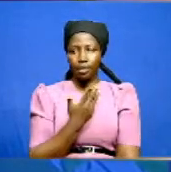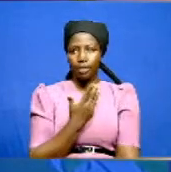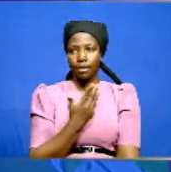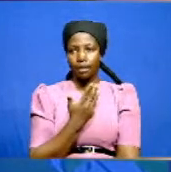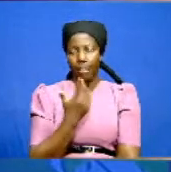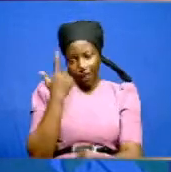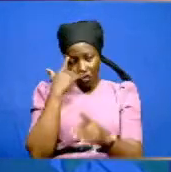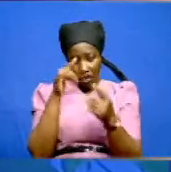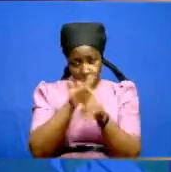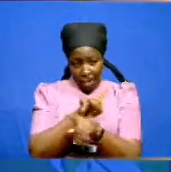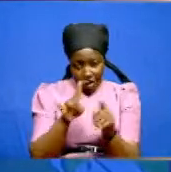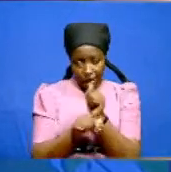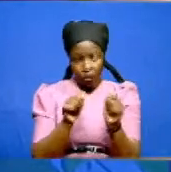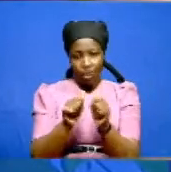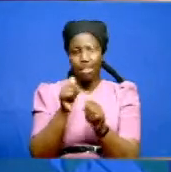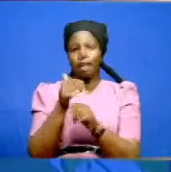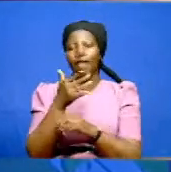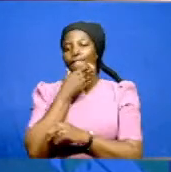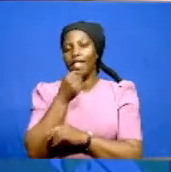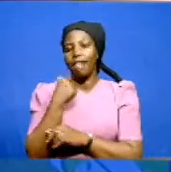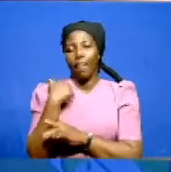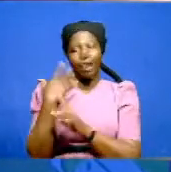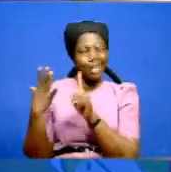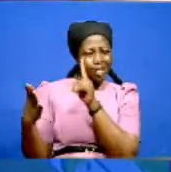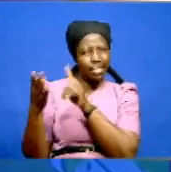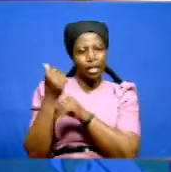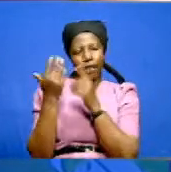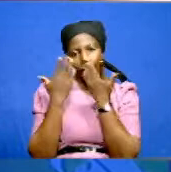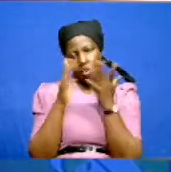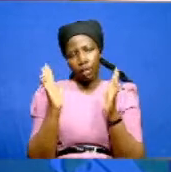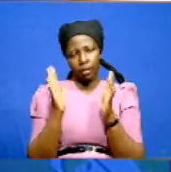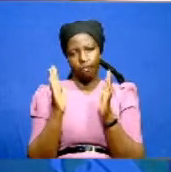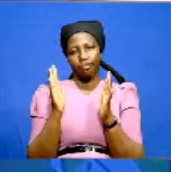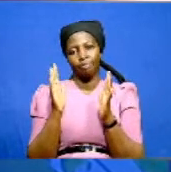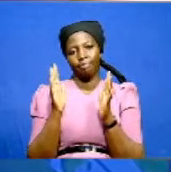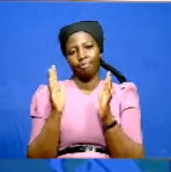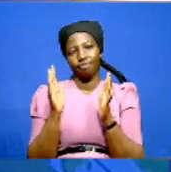for everything that Dad has been able to achieve,